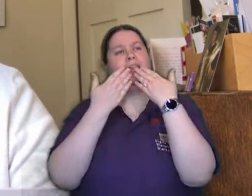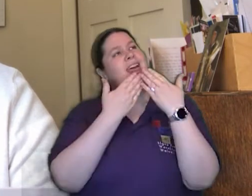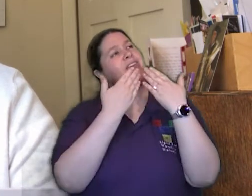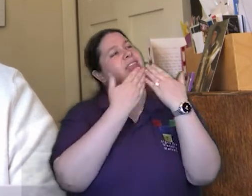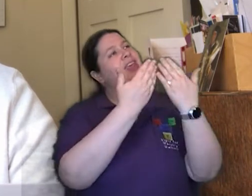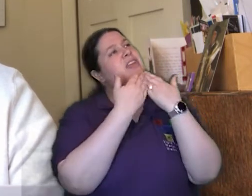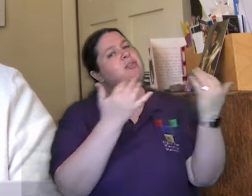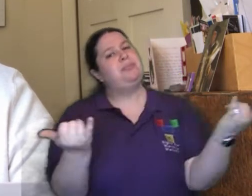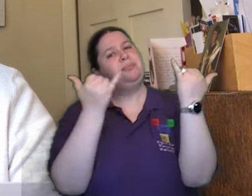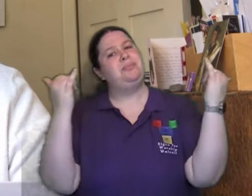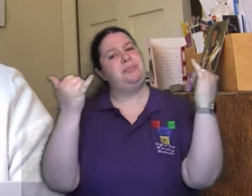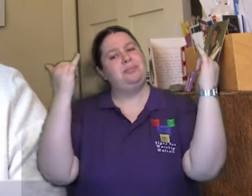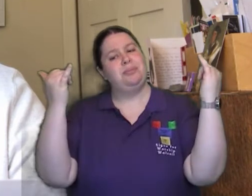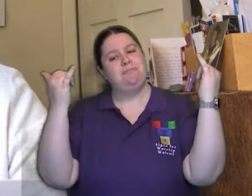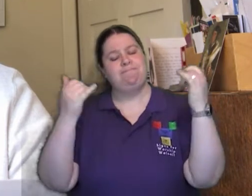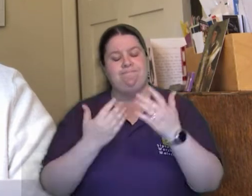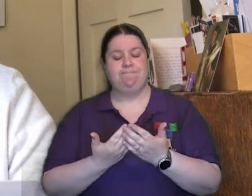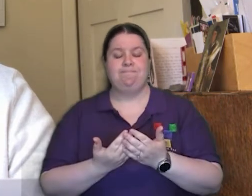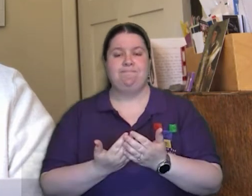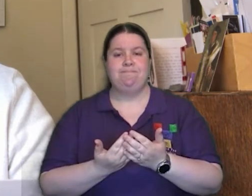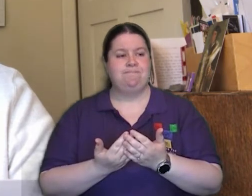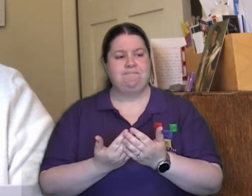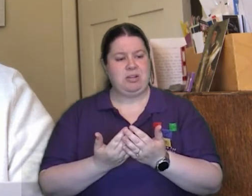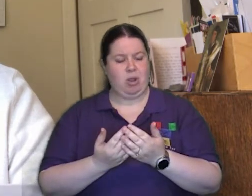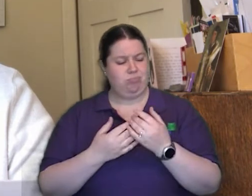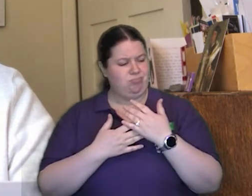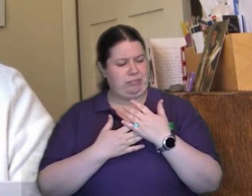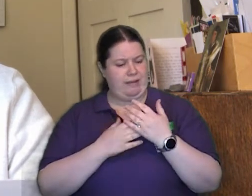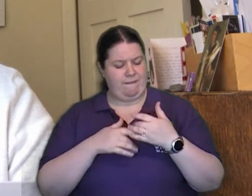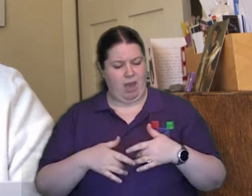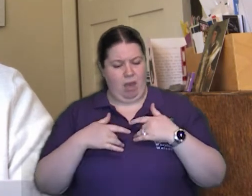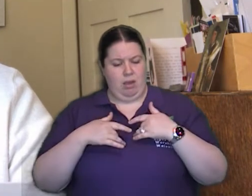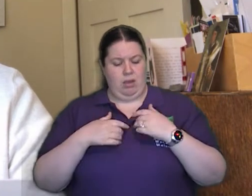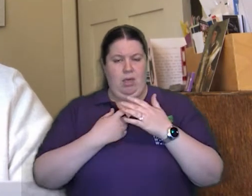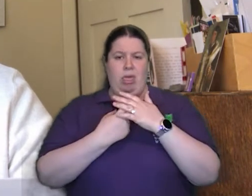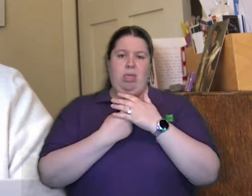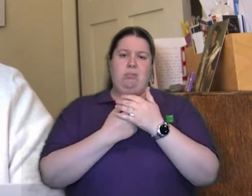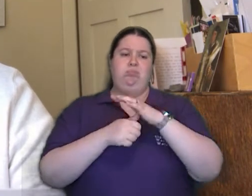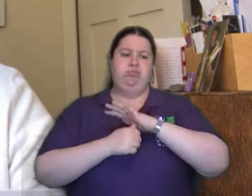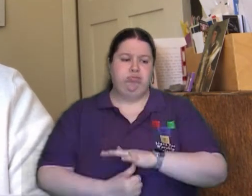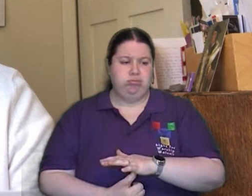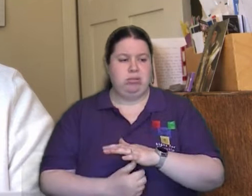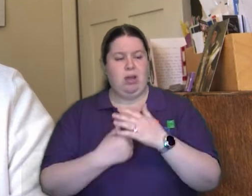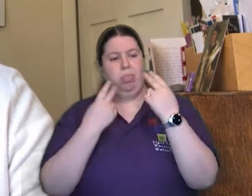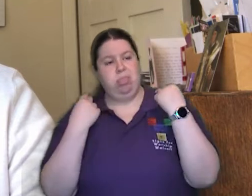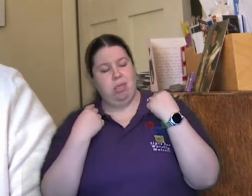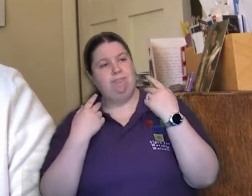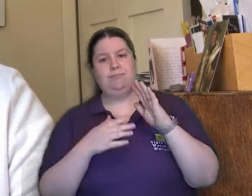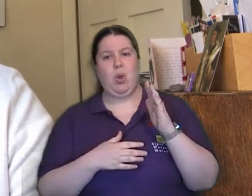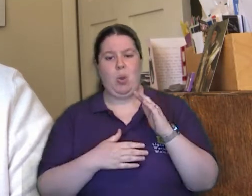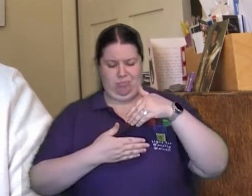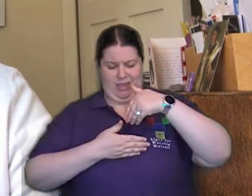thanksgiving to overflow to the glory of God. Therefore, we do not lose heart. Though outwardly we're